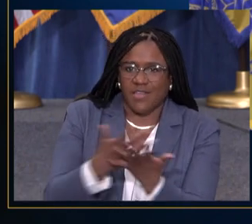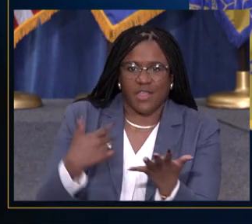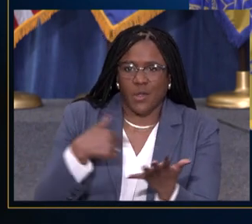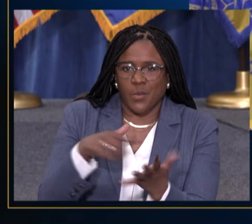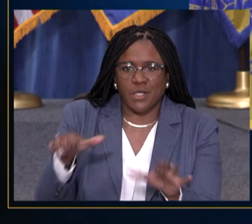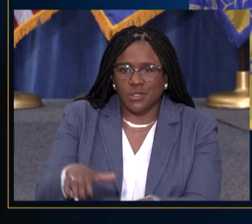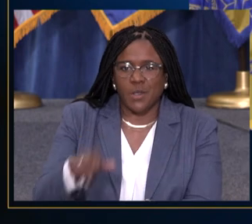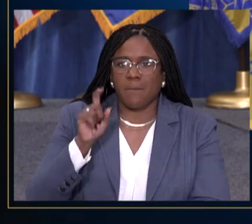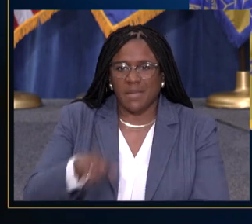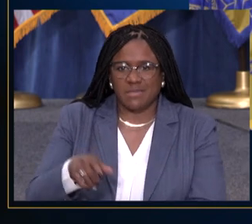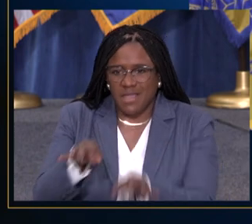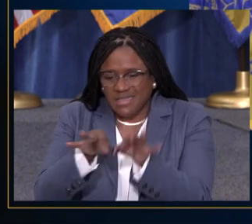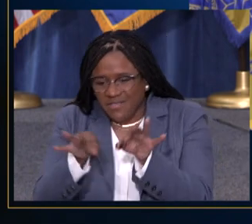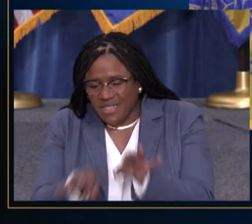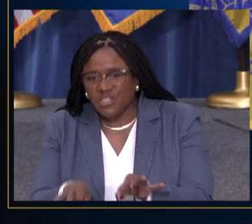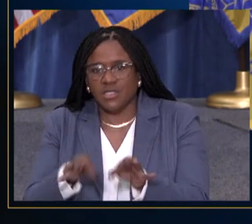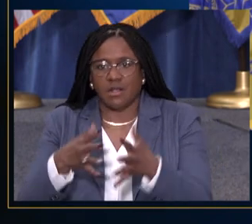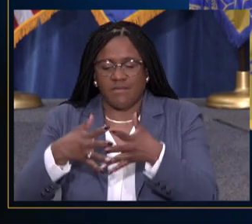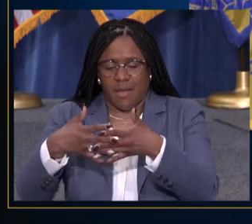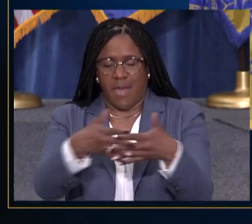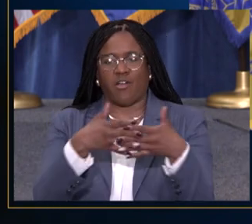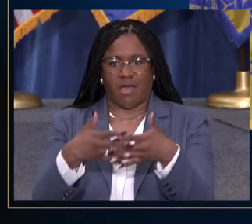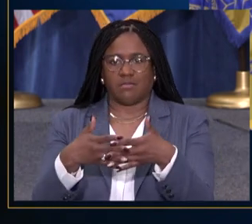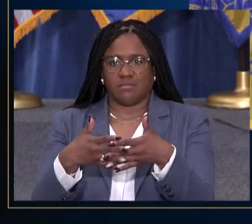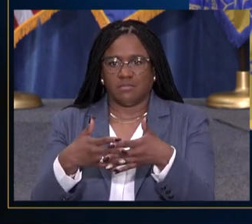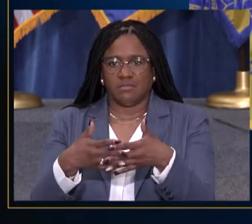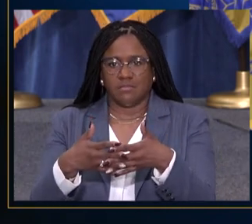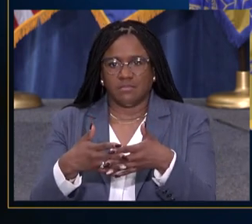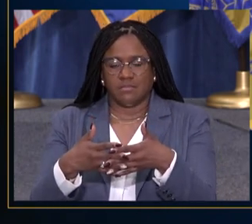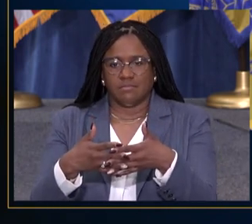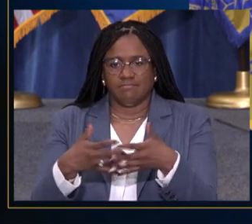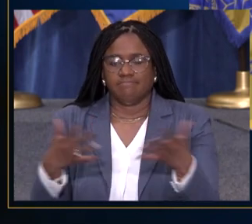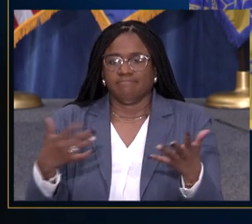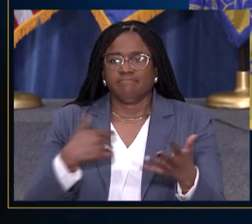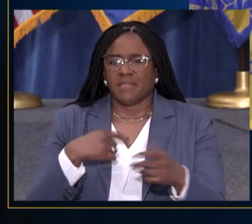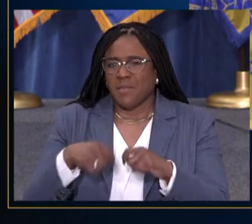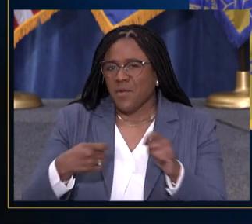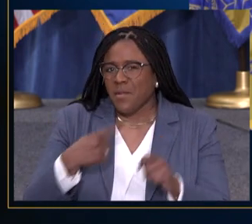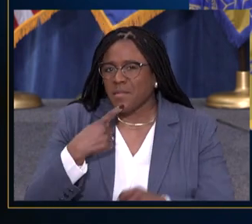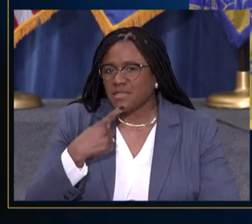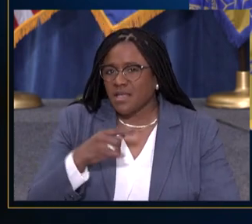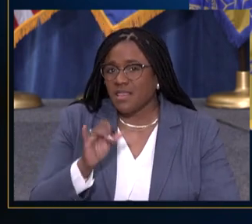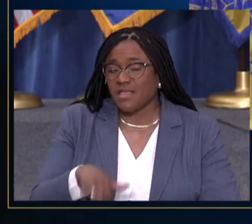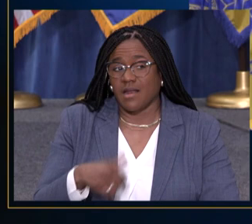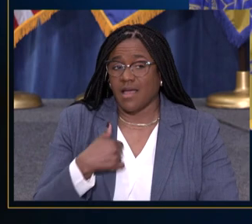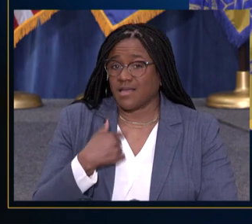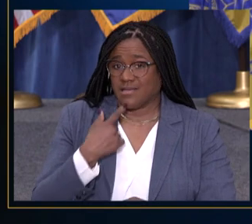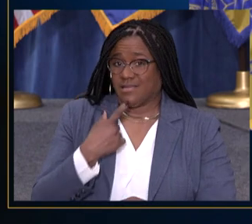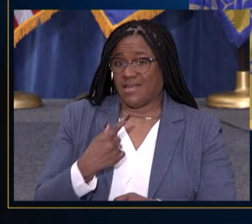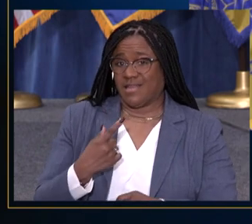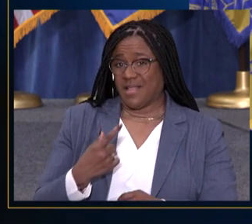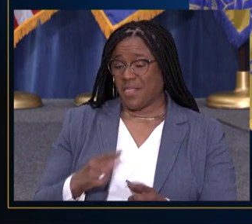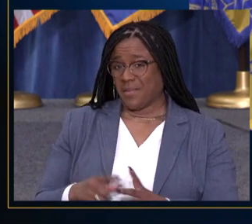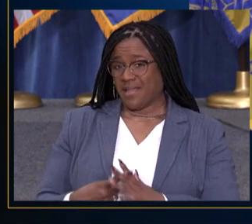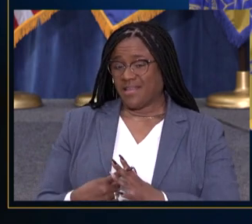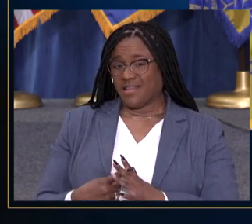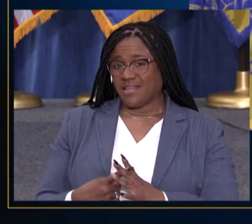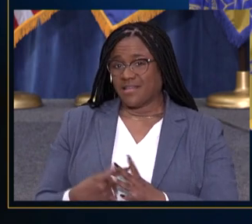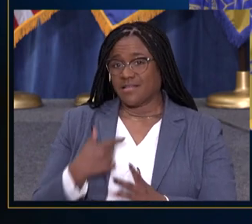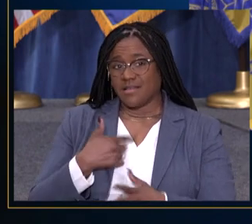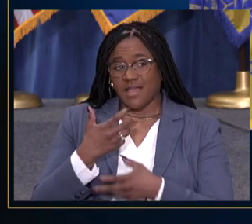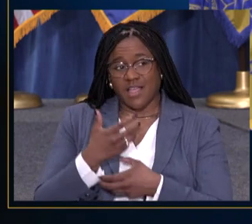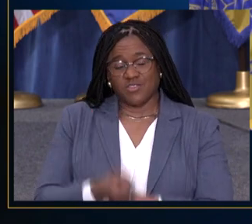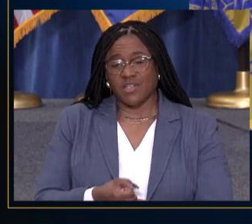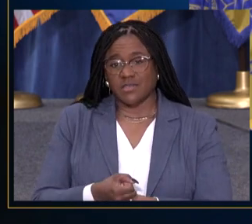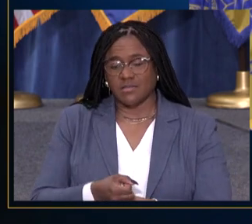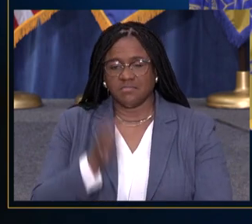must be in the definition of America. And I close by saying what I said at the very beginning. I trust that